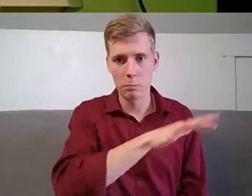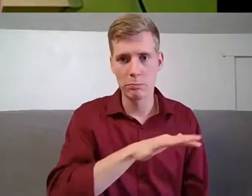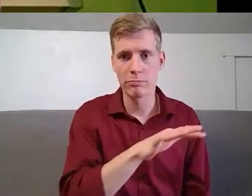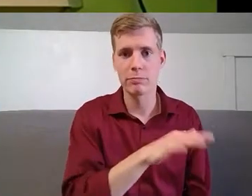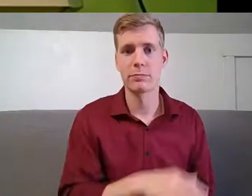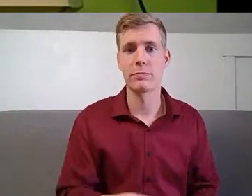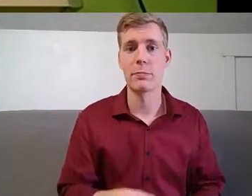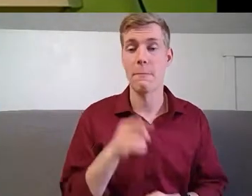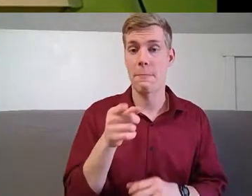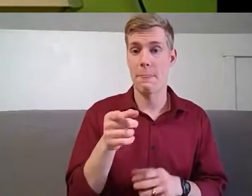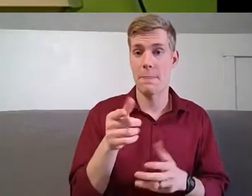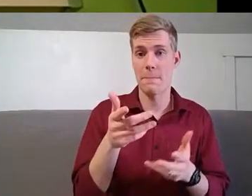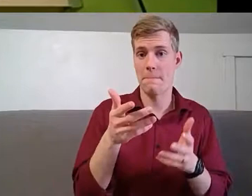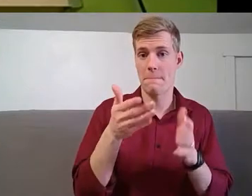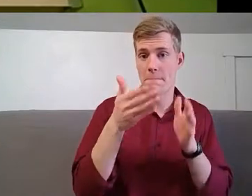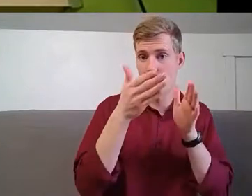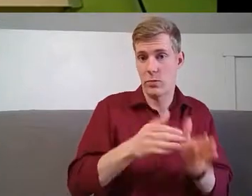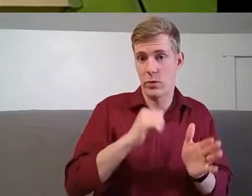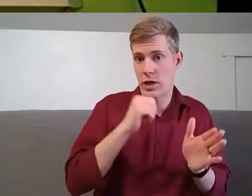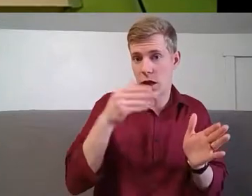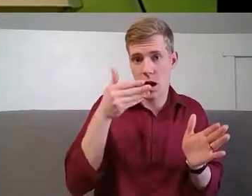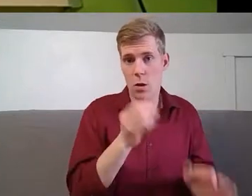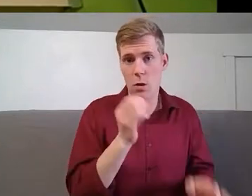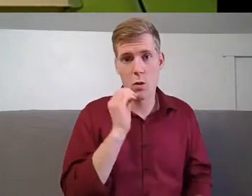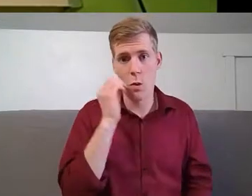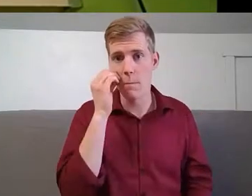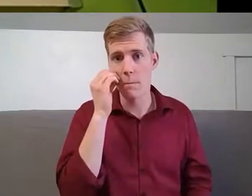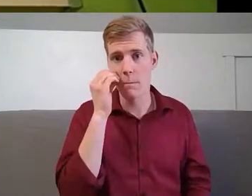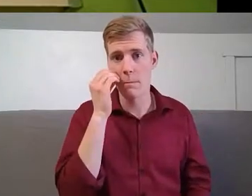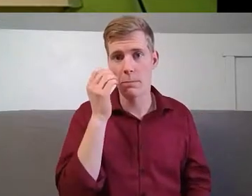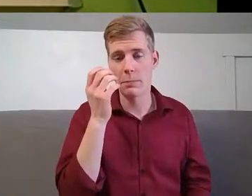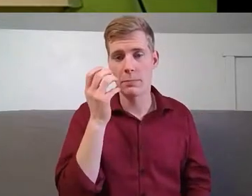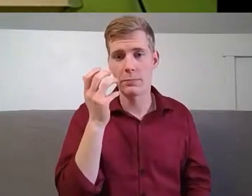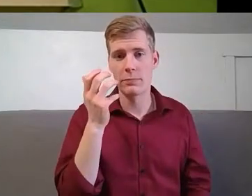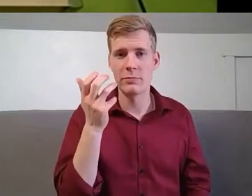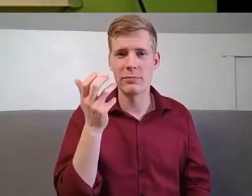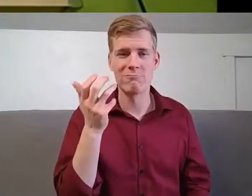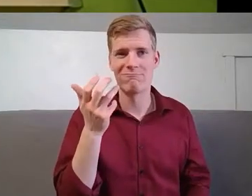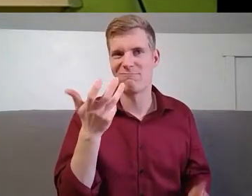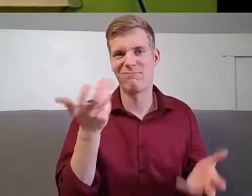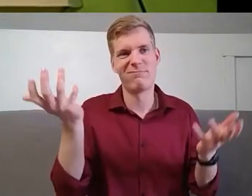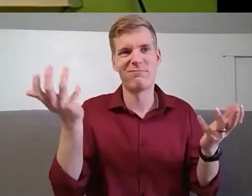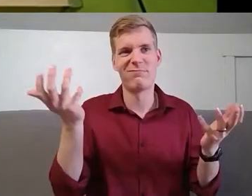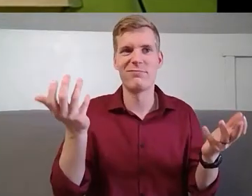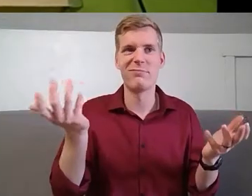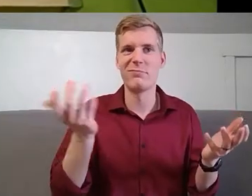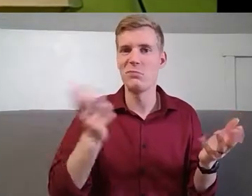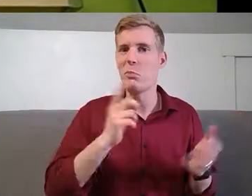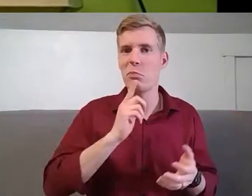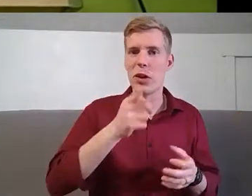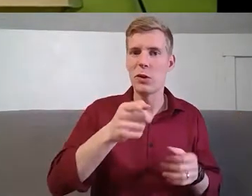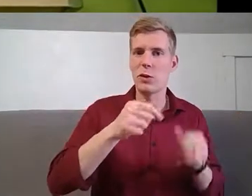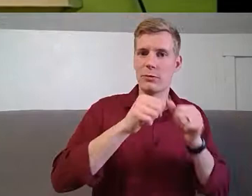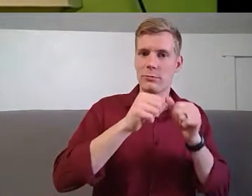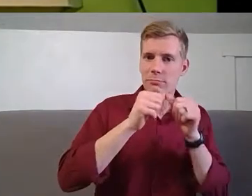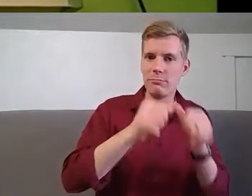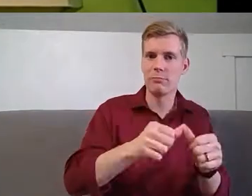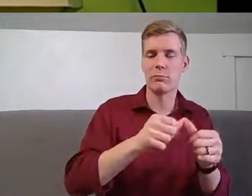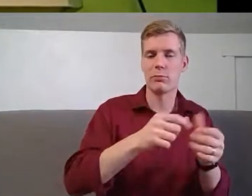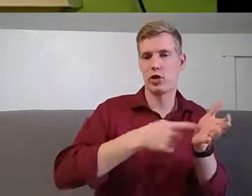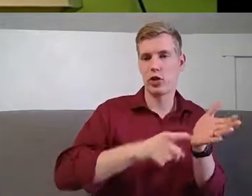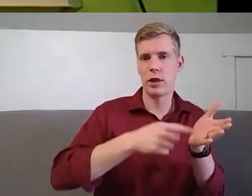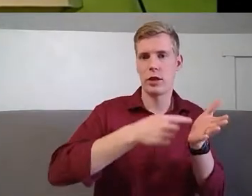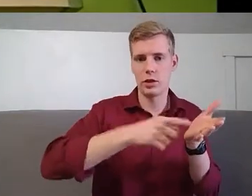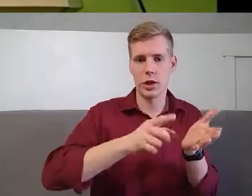you don't have someone who's in your house, then just make sure that you're checking in